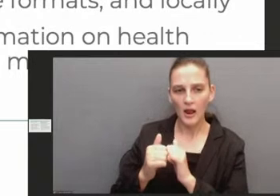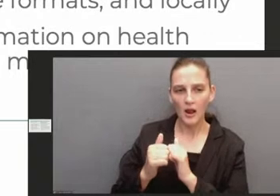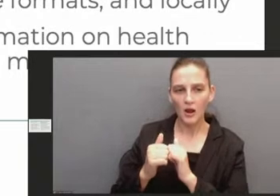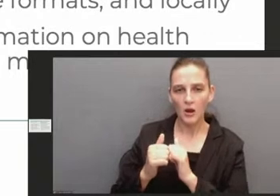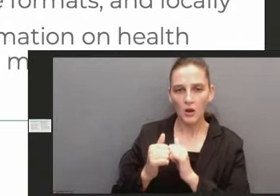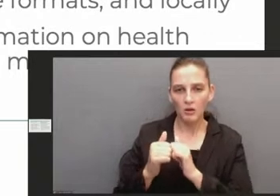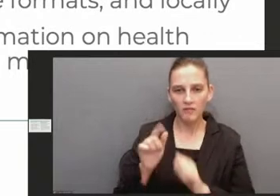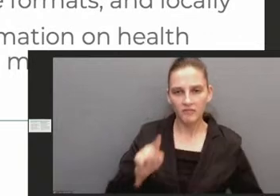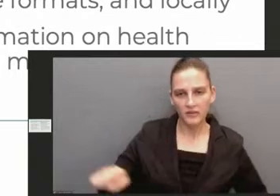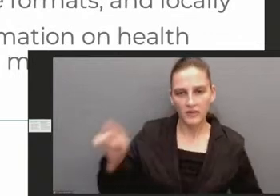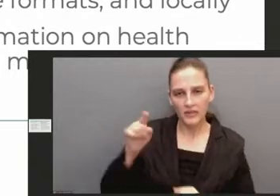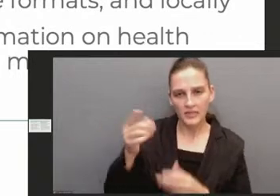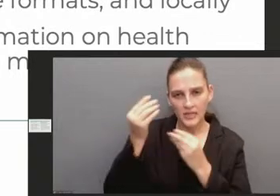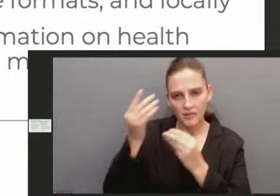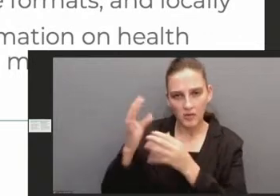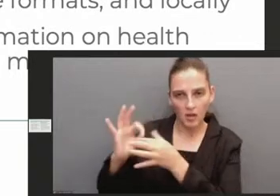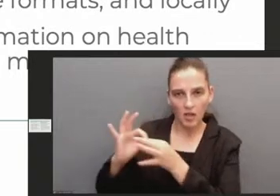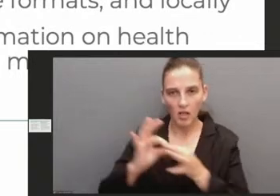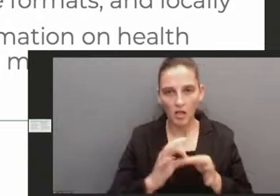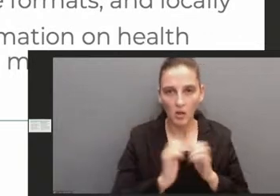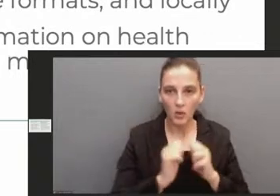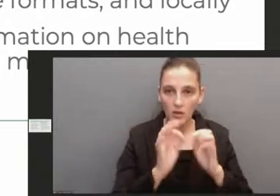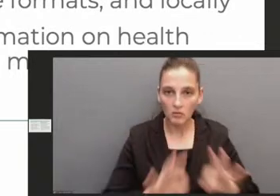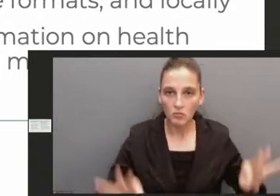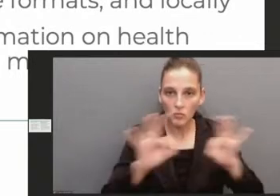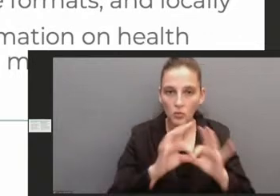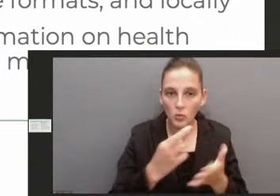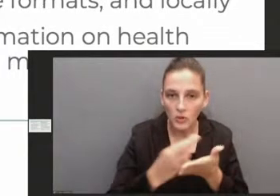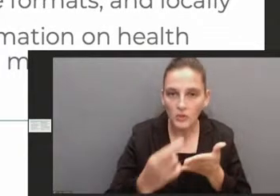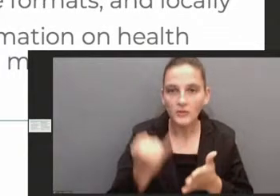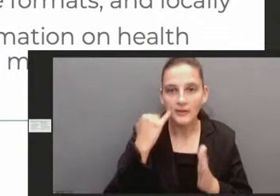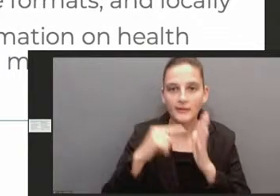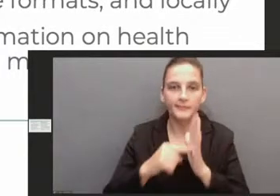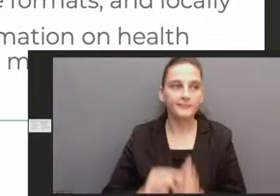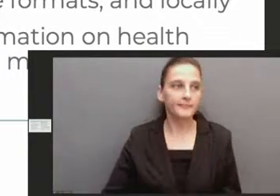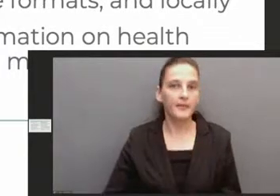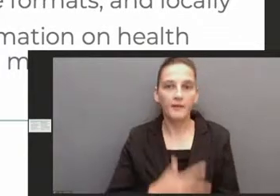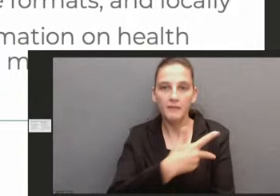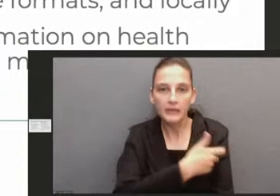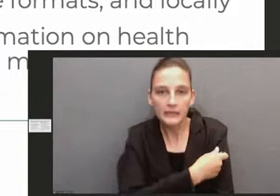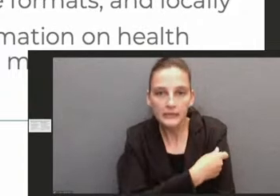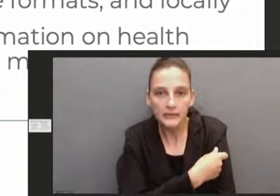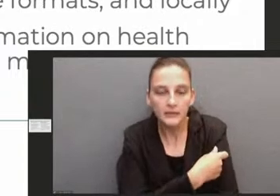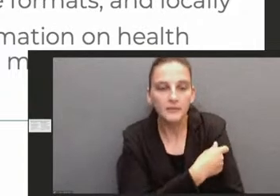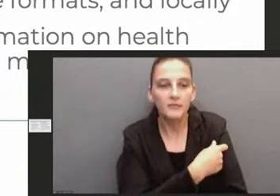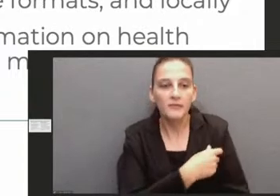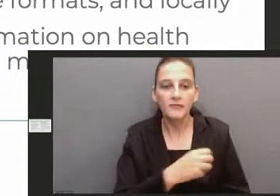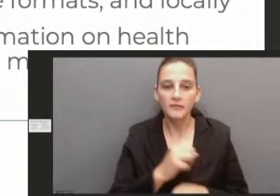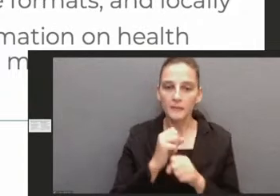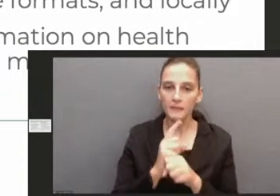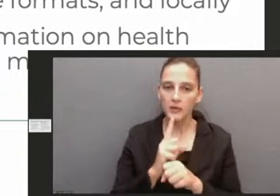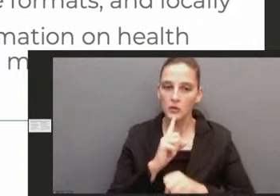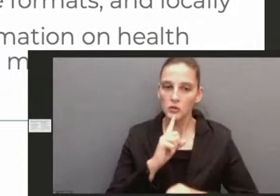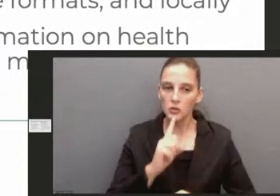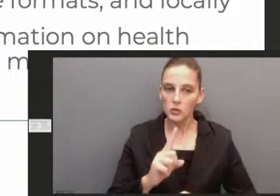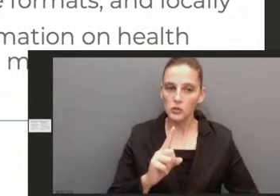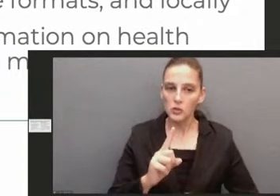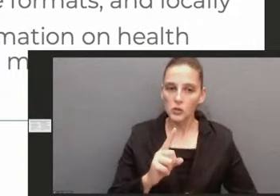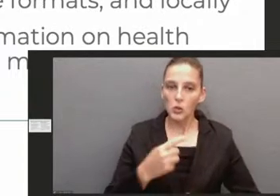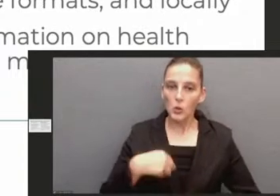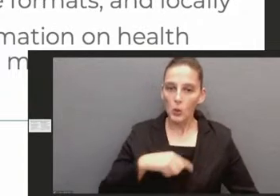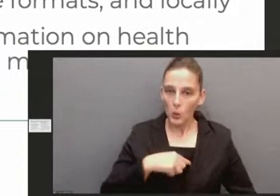around critical resources like vaccine, and as well as making sure that we are